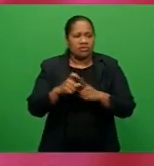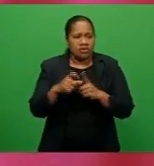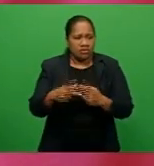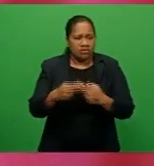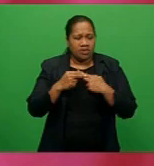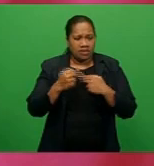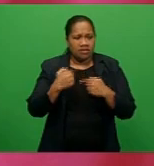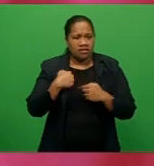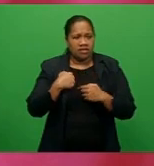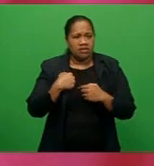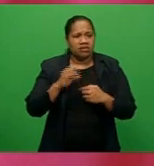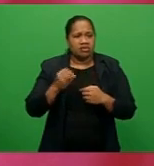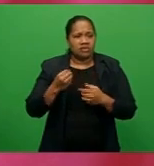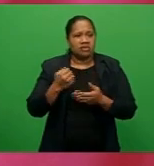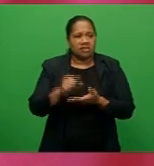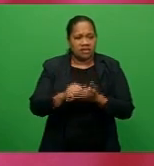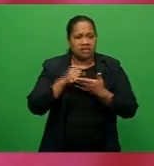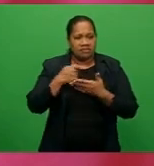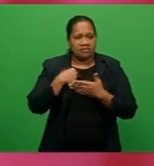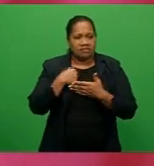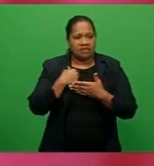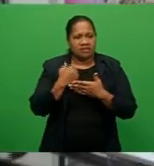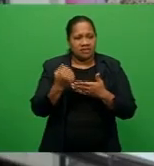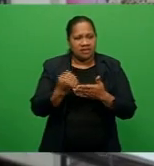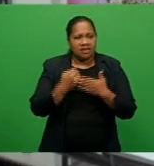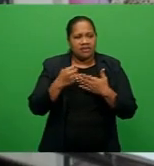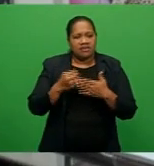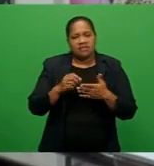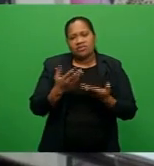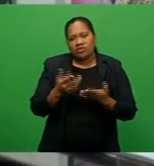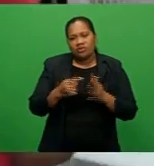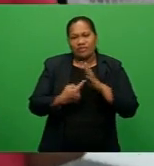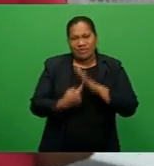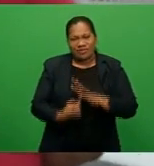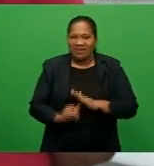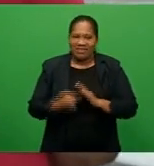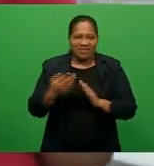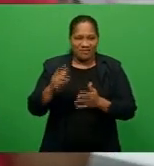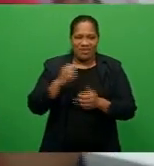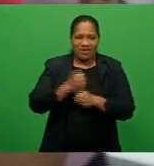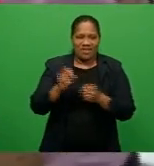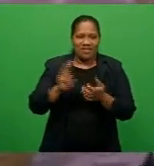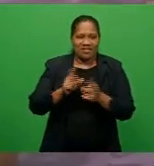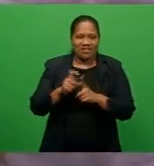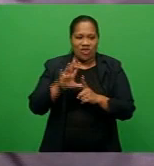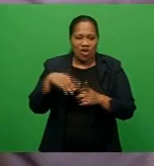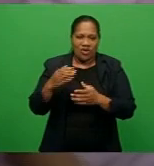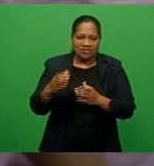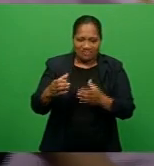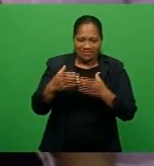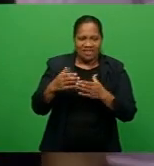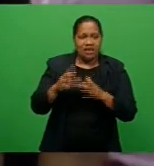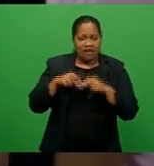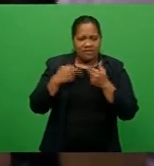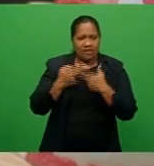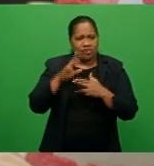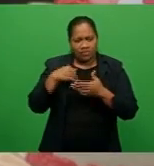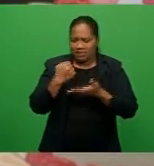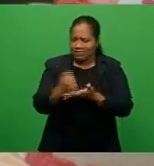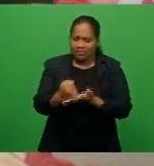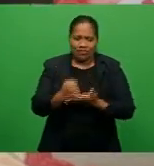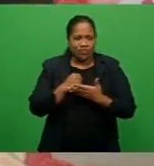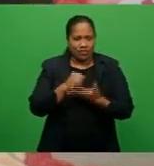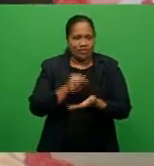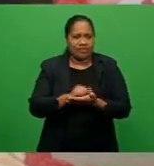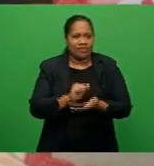She kept me sane. She kept me from depression. My family was very supportive. Cancer is not a